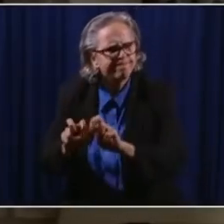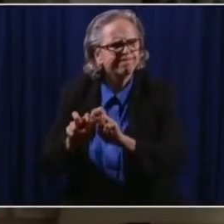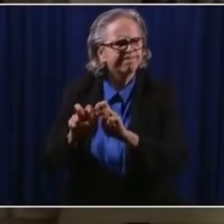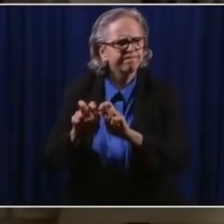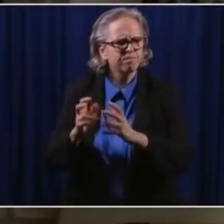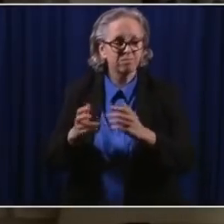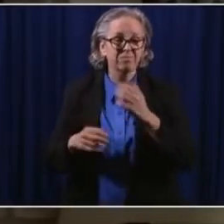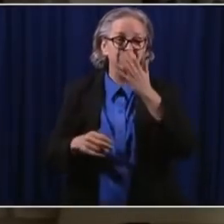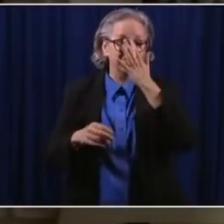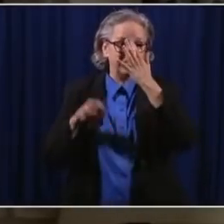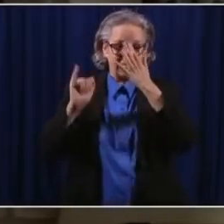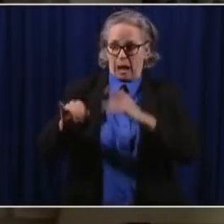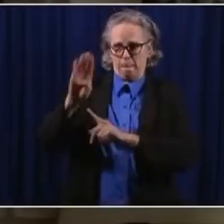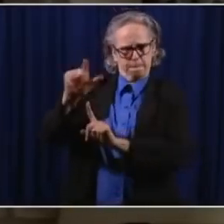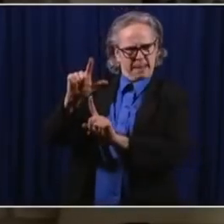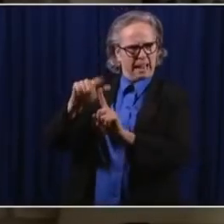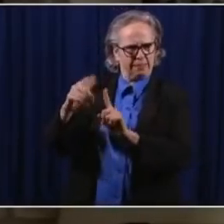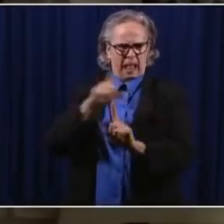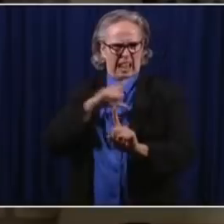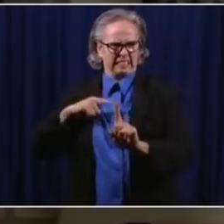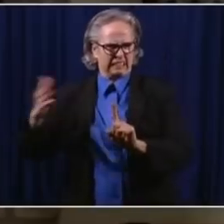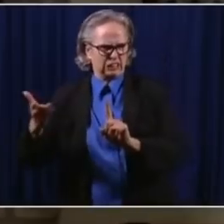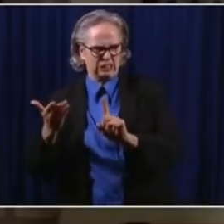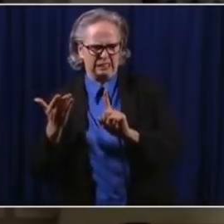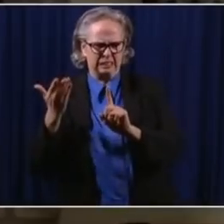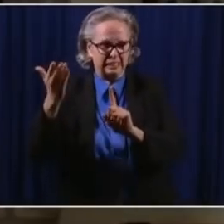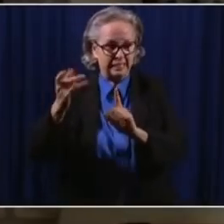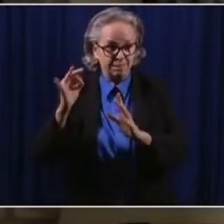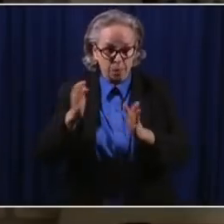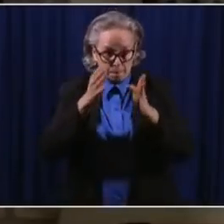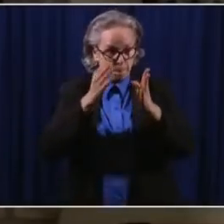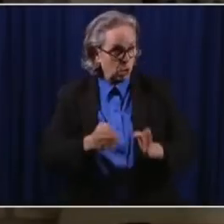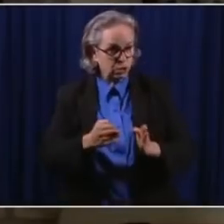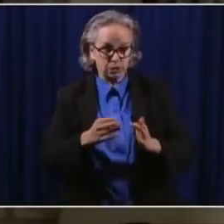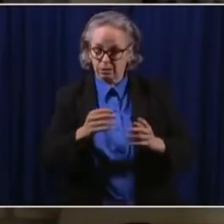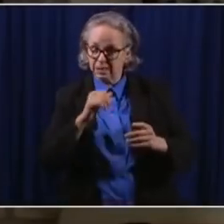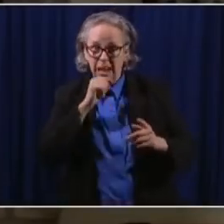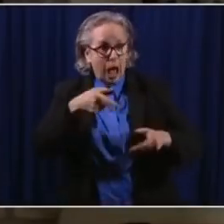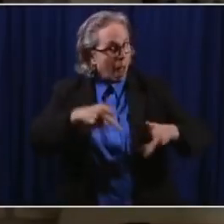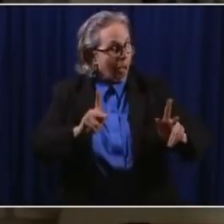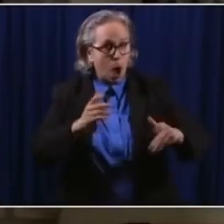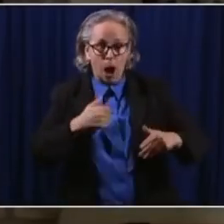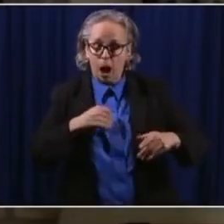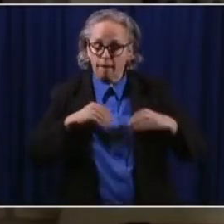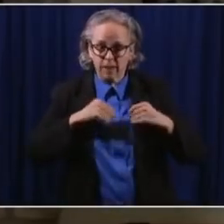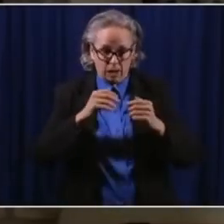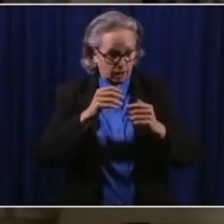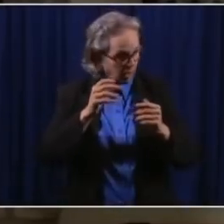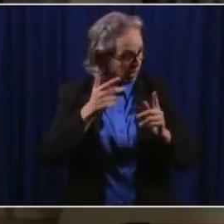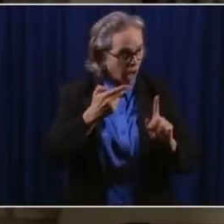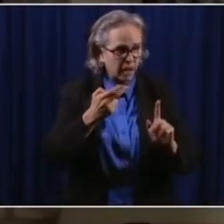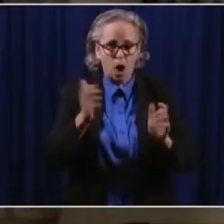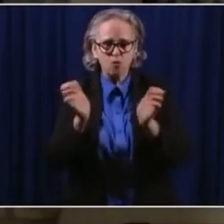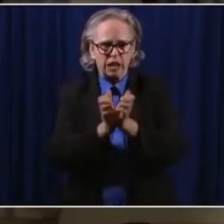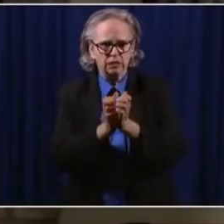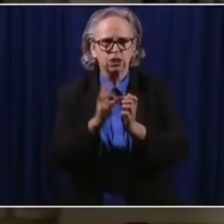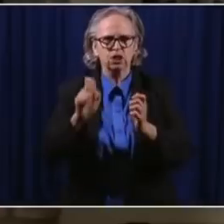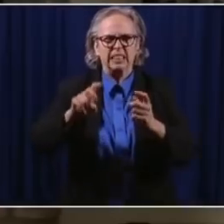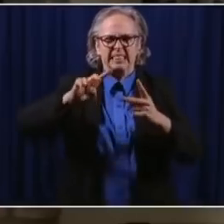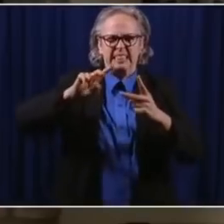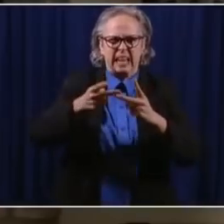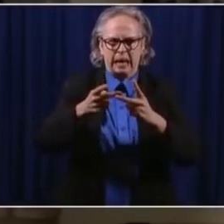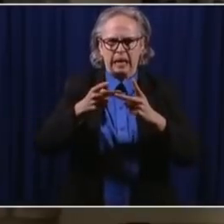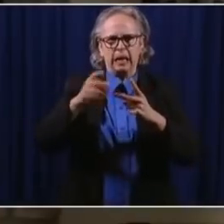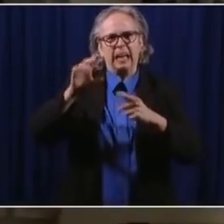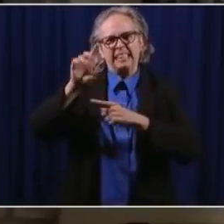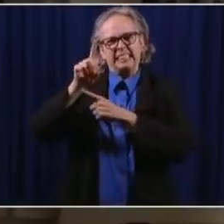would become a second-degree felony, which is a more serious offense with a presumption of a prison sentence. The bottom